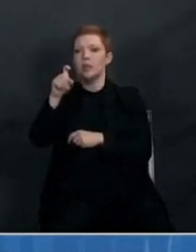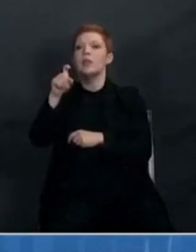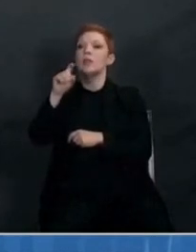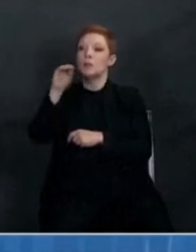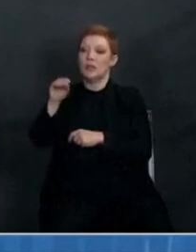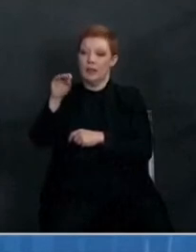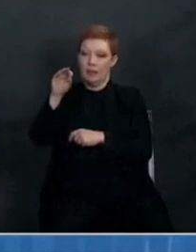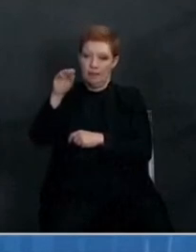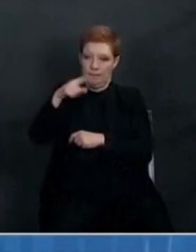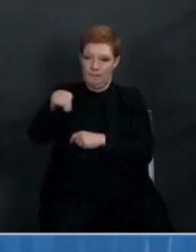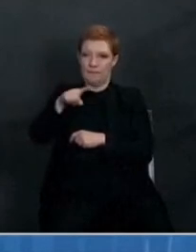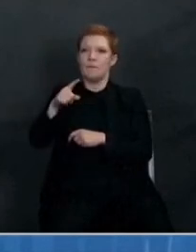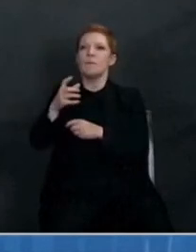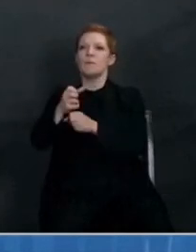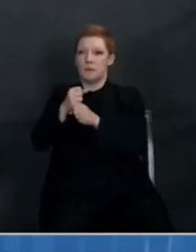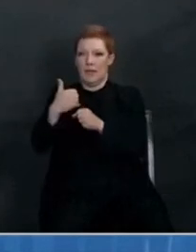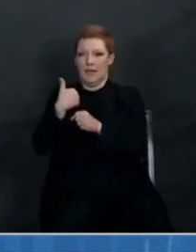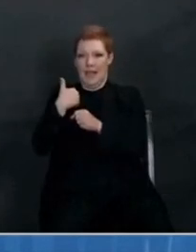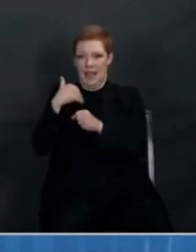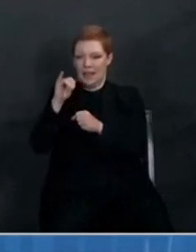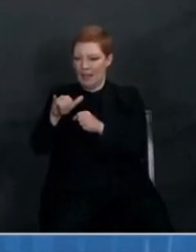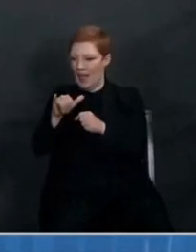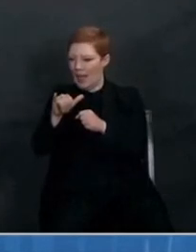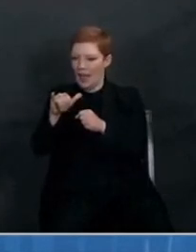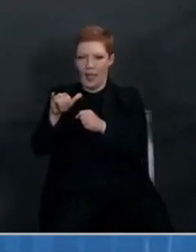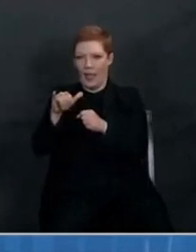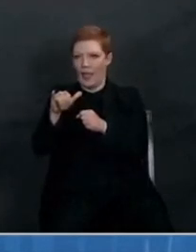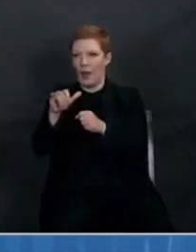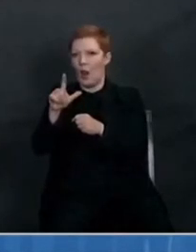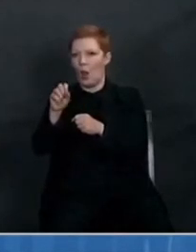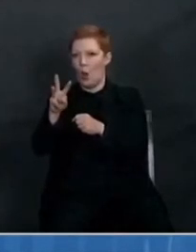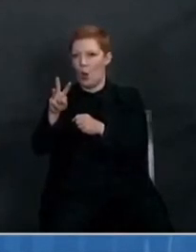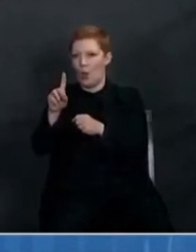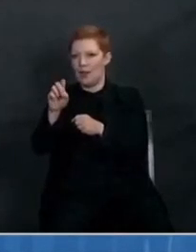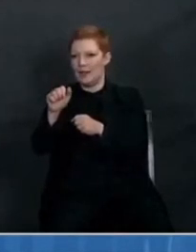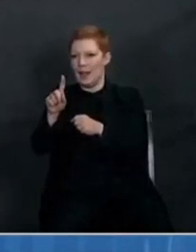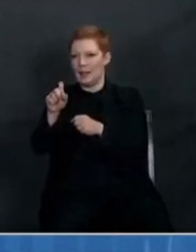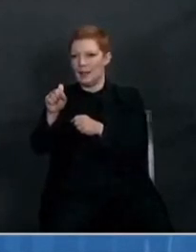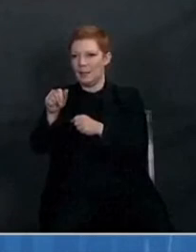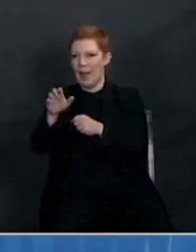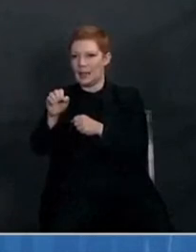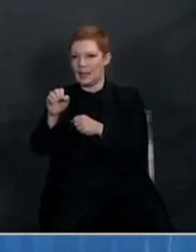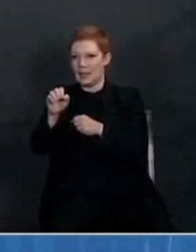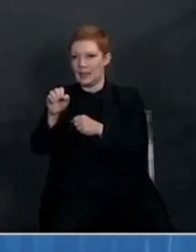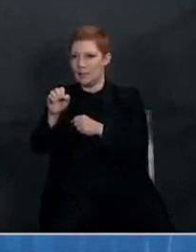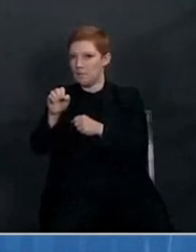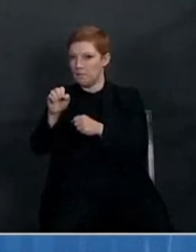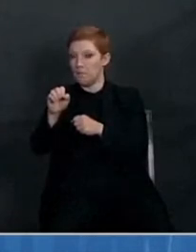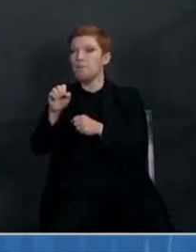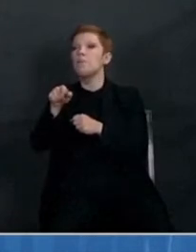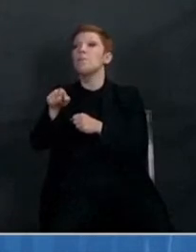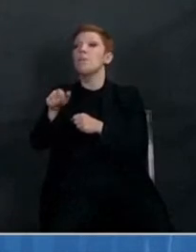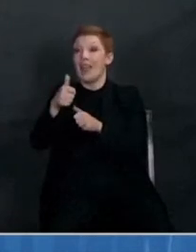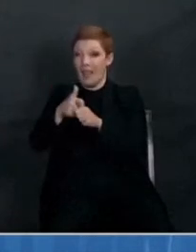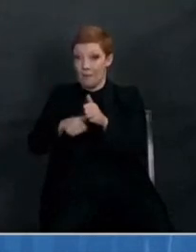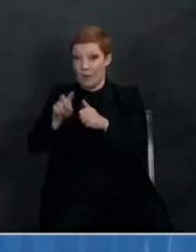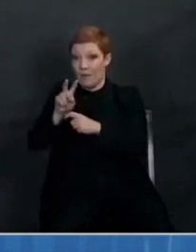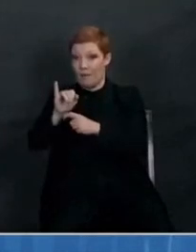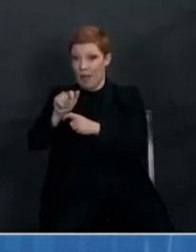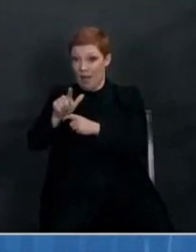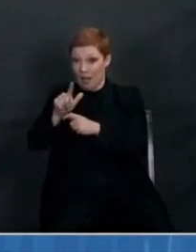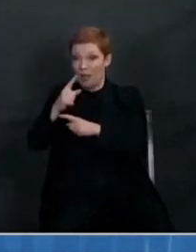syringes. As promised, I went back and checked. The facts are that every vial of Pfizer does indeed come